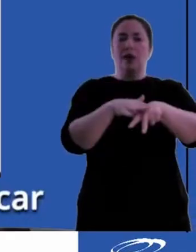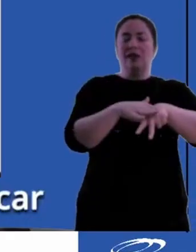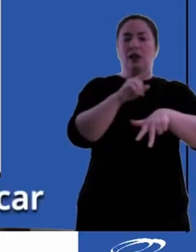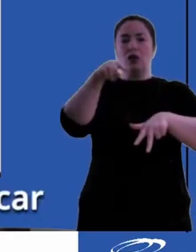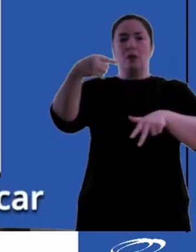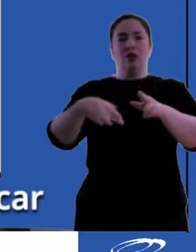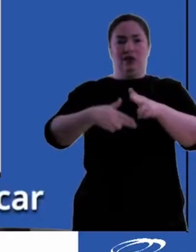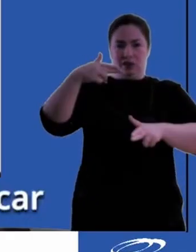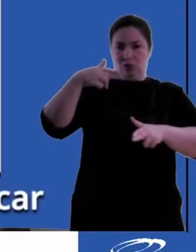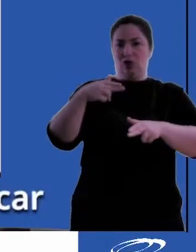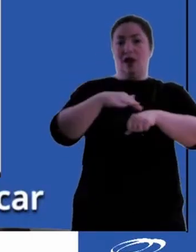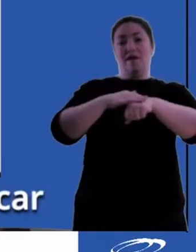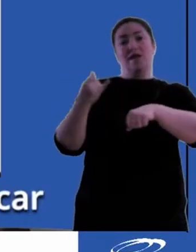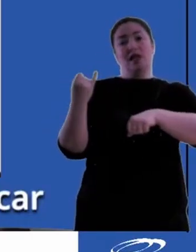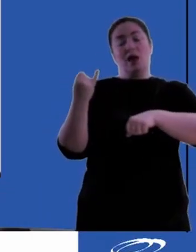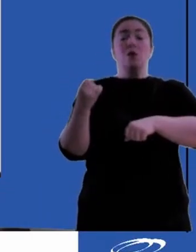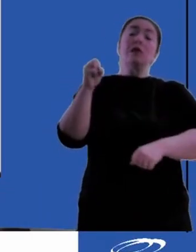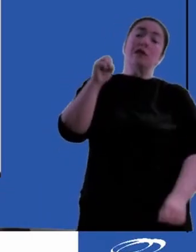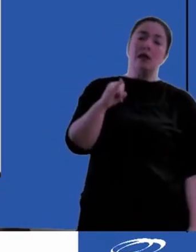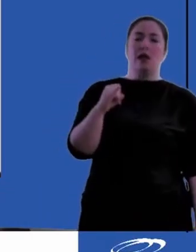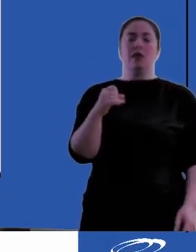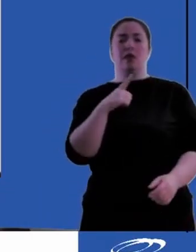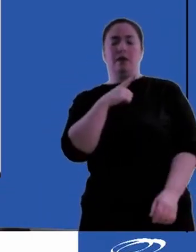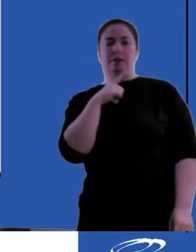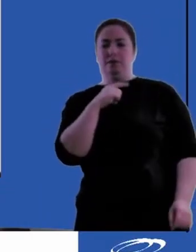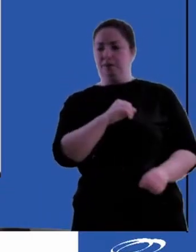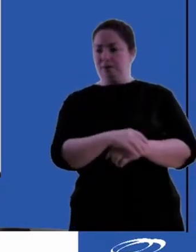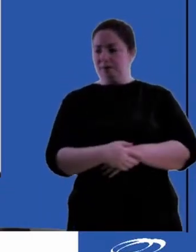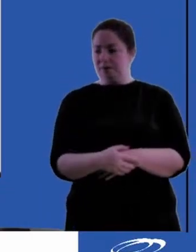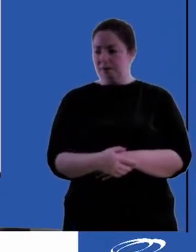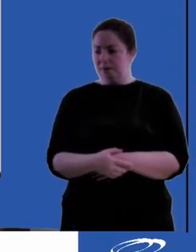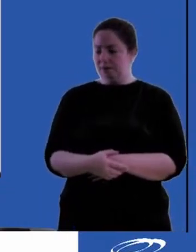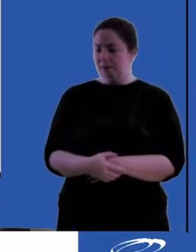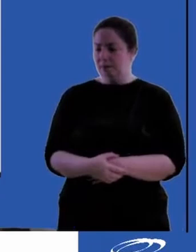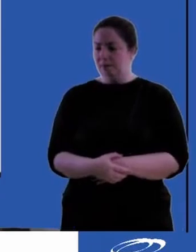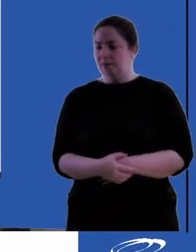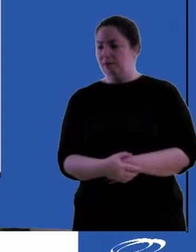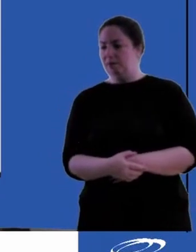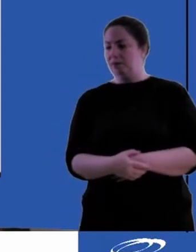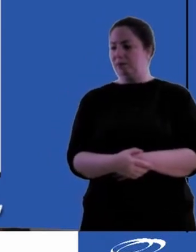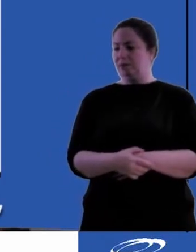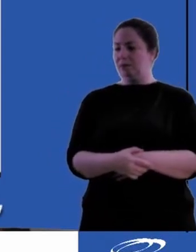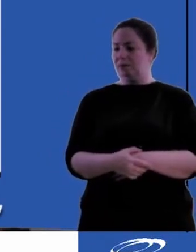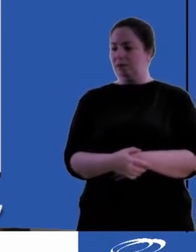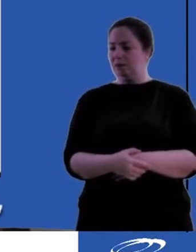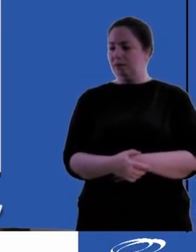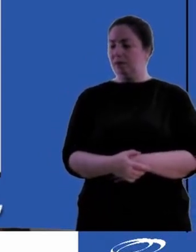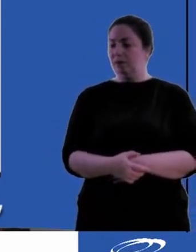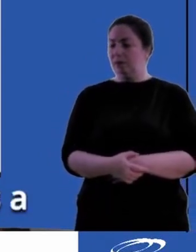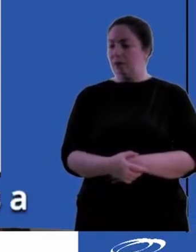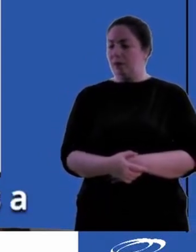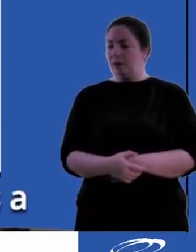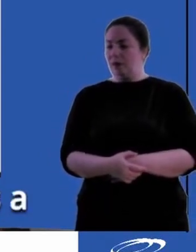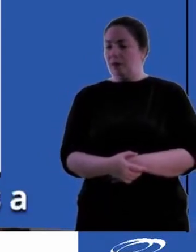PCR primers to amplify and then sequence this target. And that can be done on synovial fluid. So that's pretty exciting. And you might think, well, that should